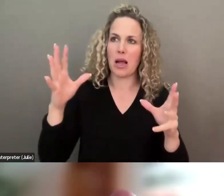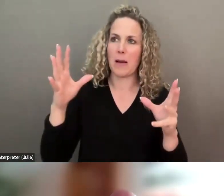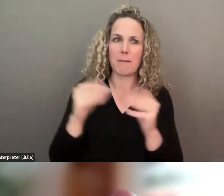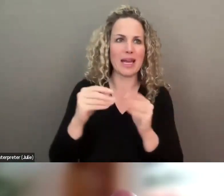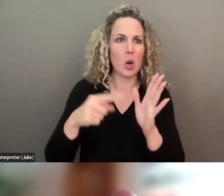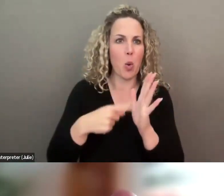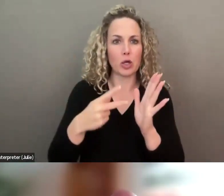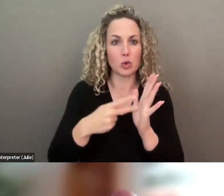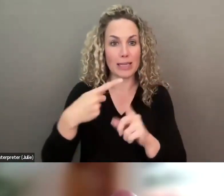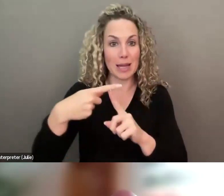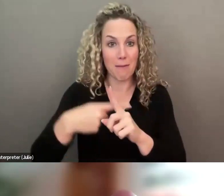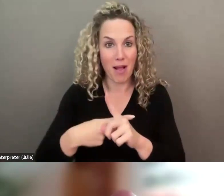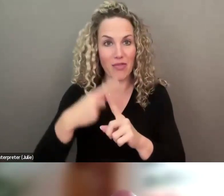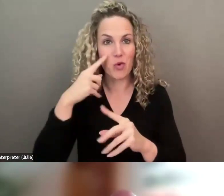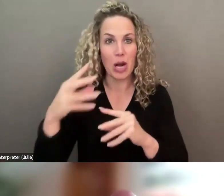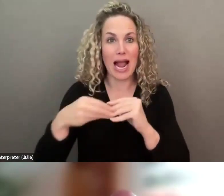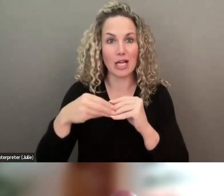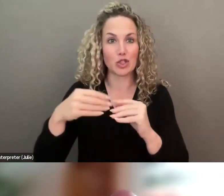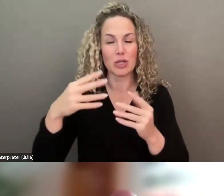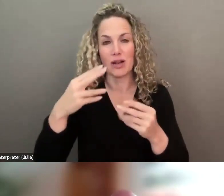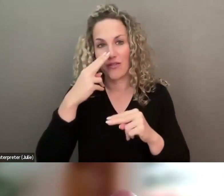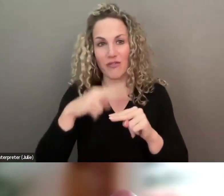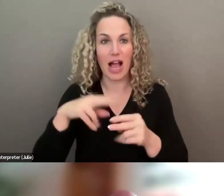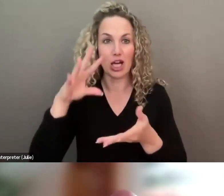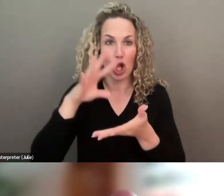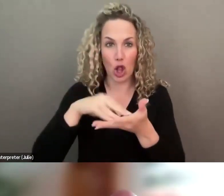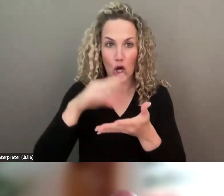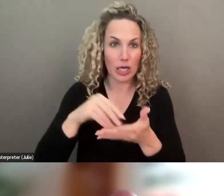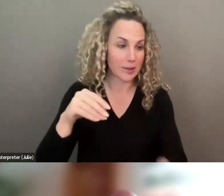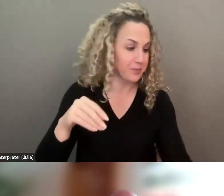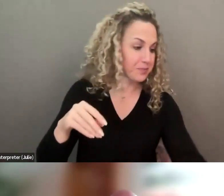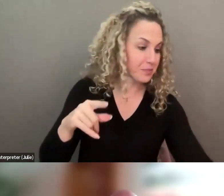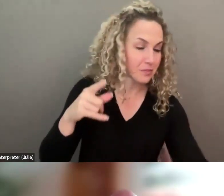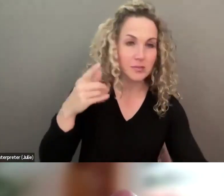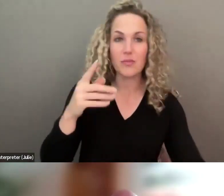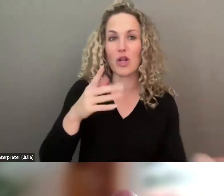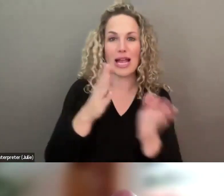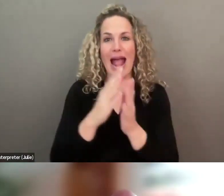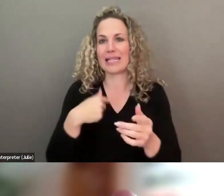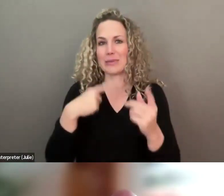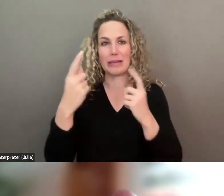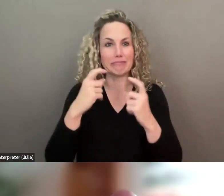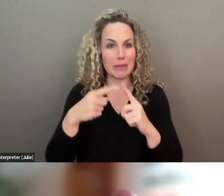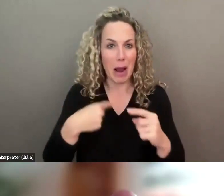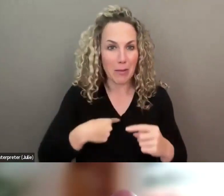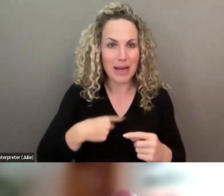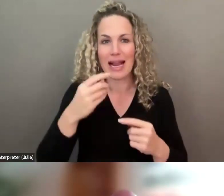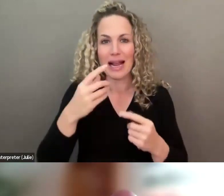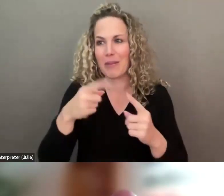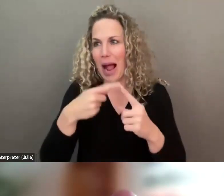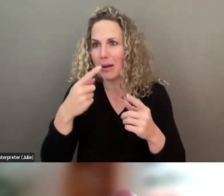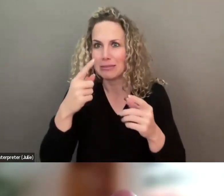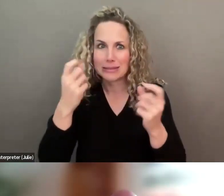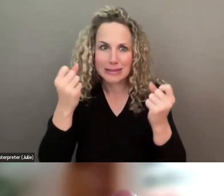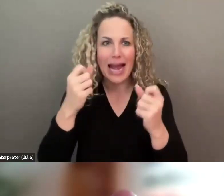twice a month just for extra study, fun, learning. You can pick my brain about stuff. Same thing with Michael. Okay? So I